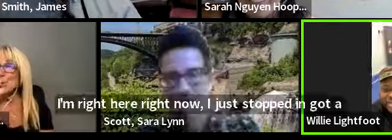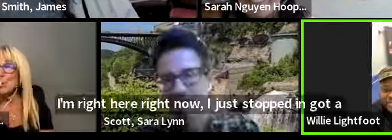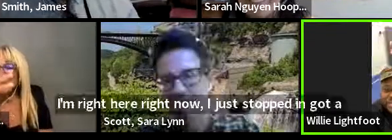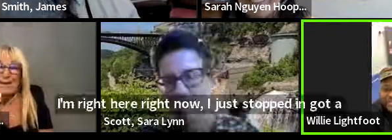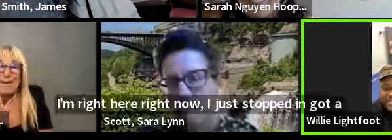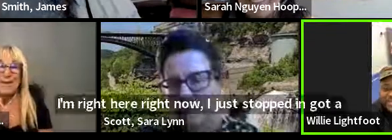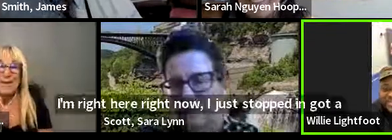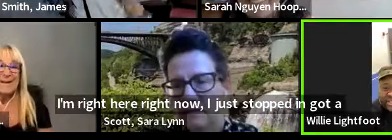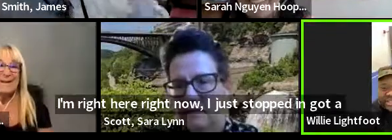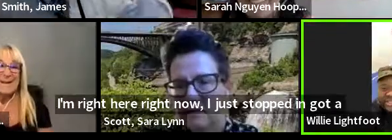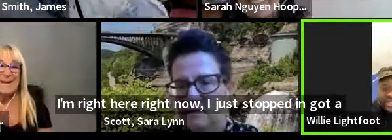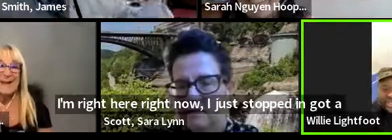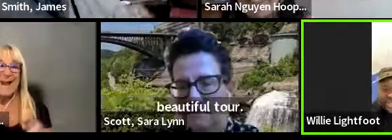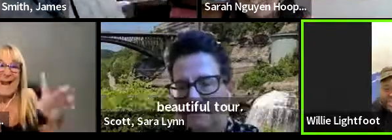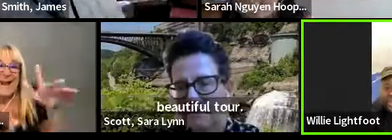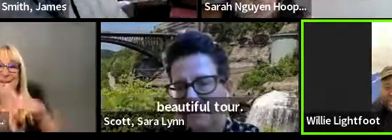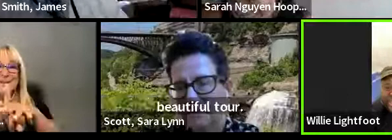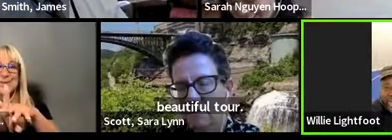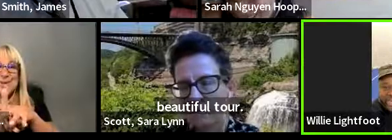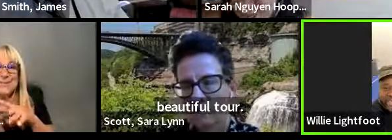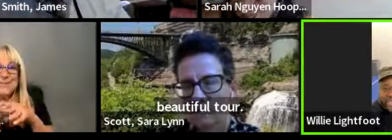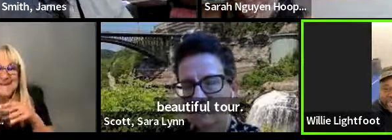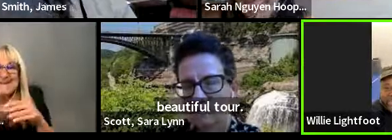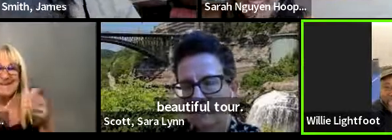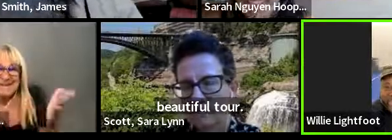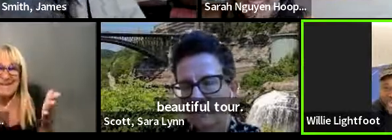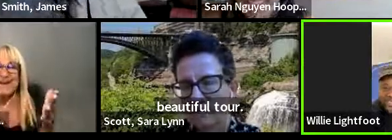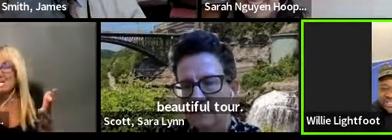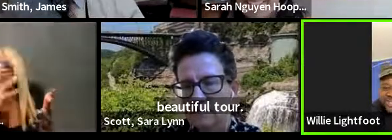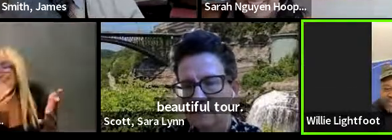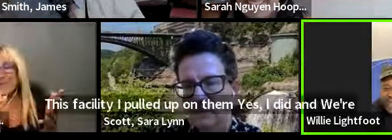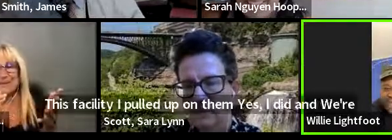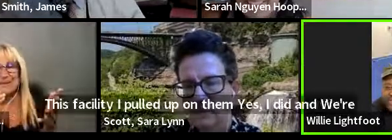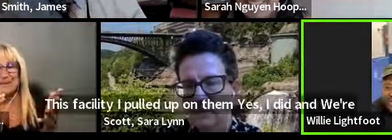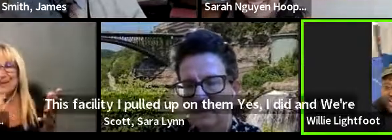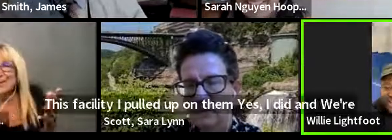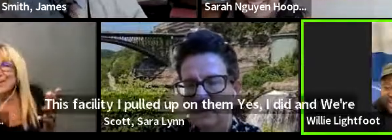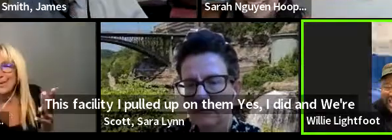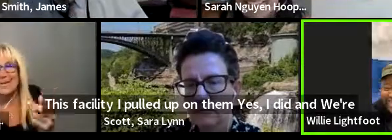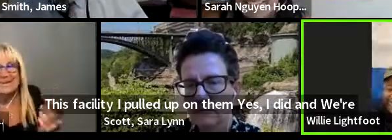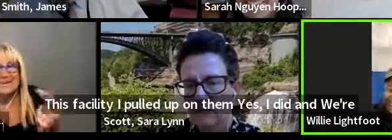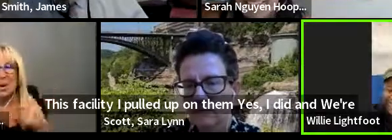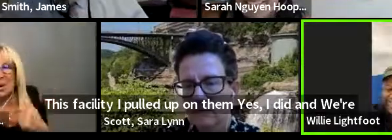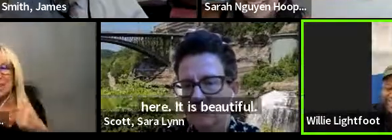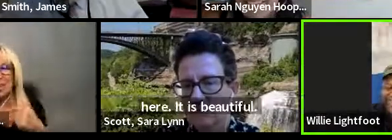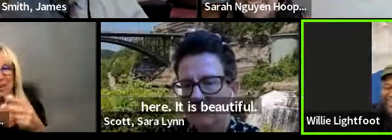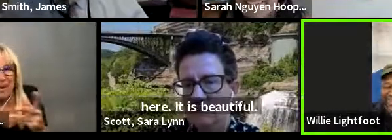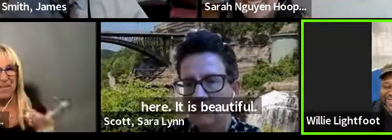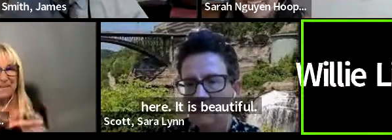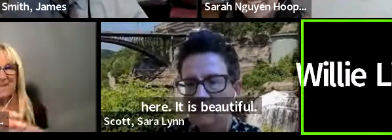pulled up on them. Yes, I did. And we're here and it's beautiful. You guys need to come down and take a look at